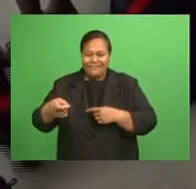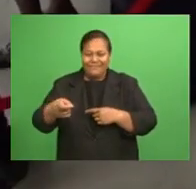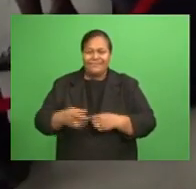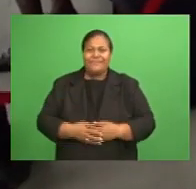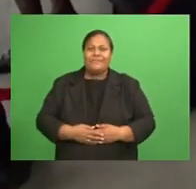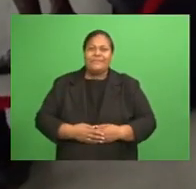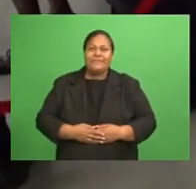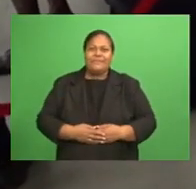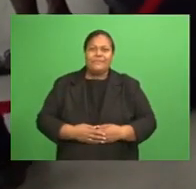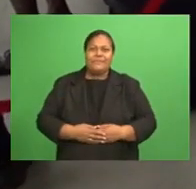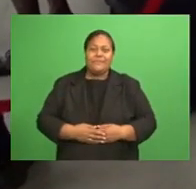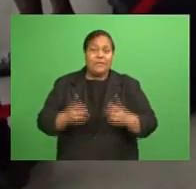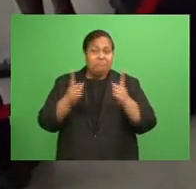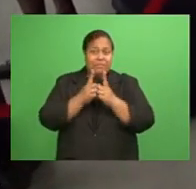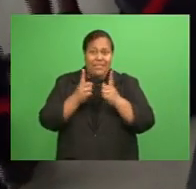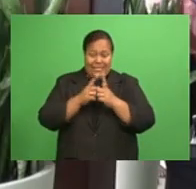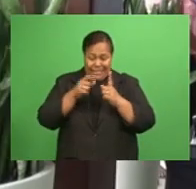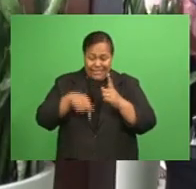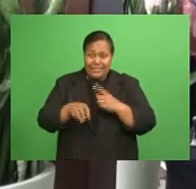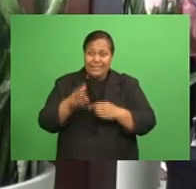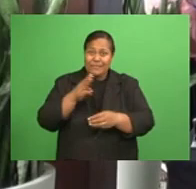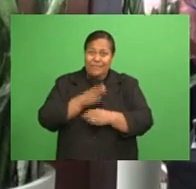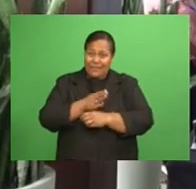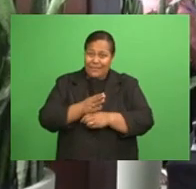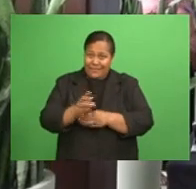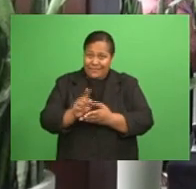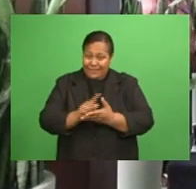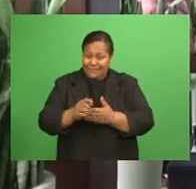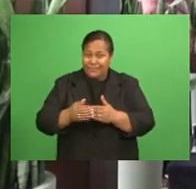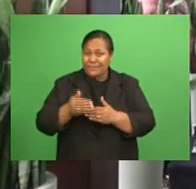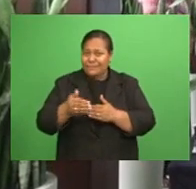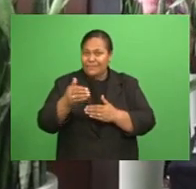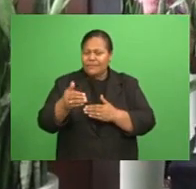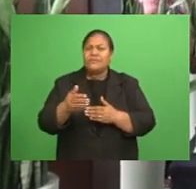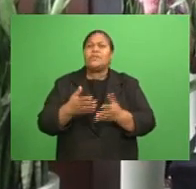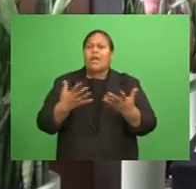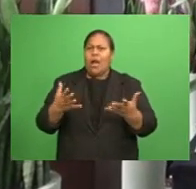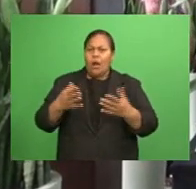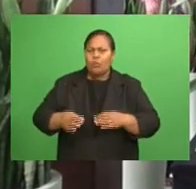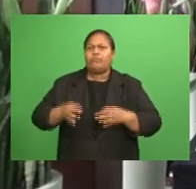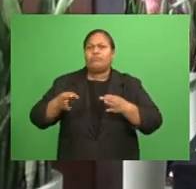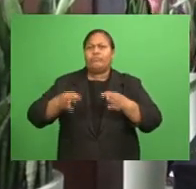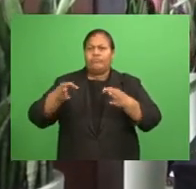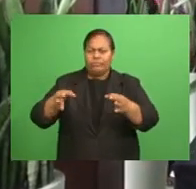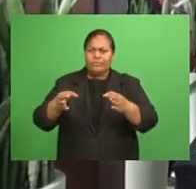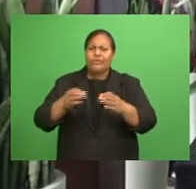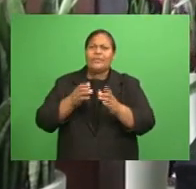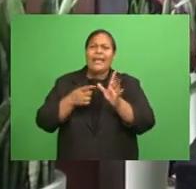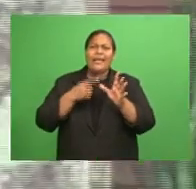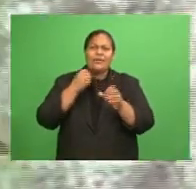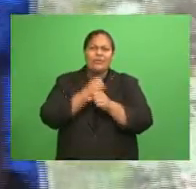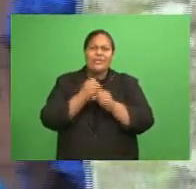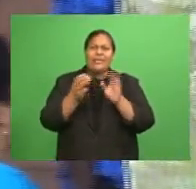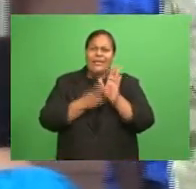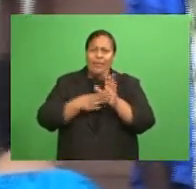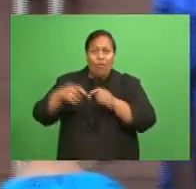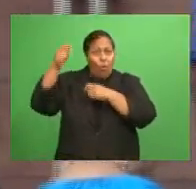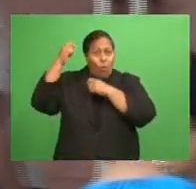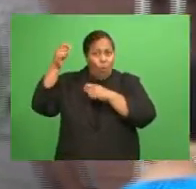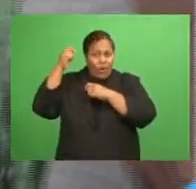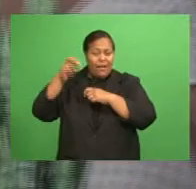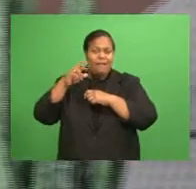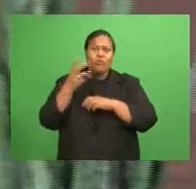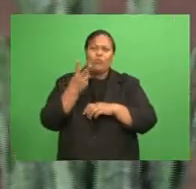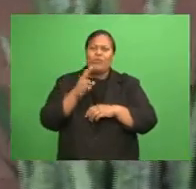also deal with the deferment of its annual general meeting, adopt audited financial statements for 2019 and a process